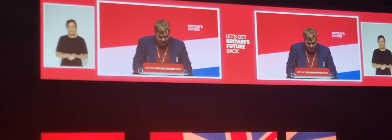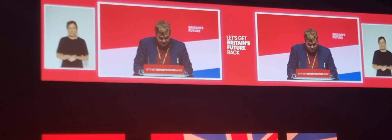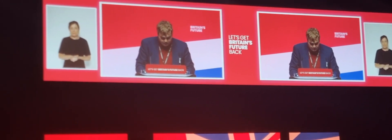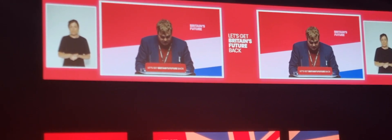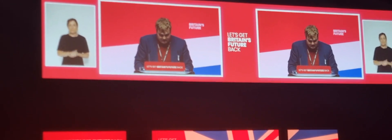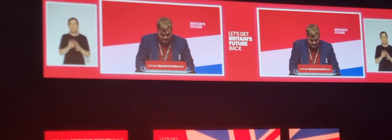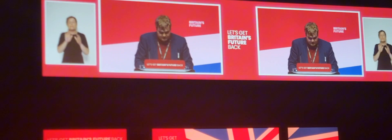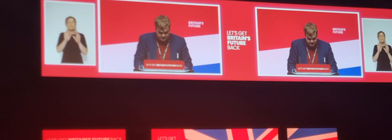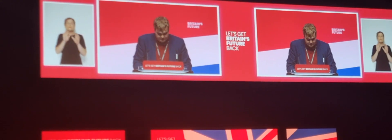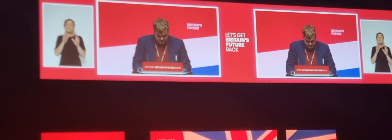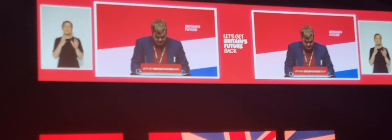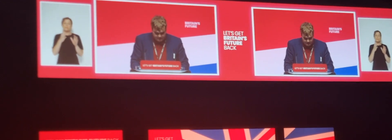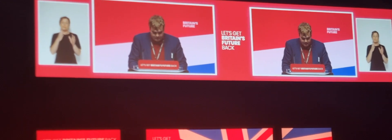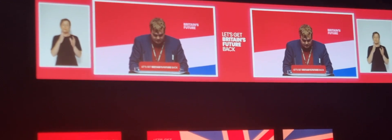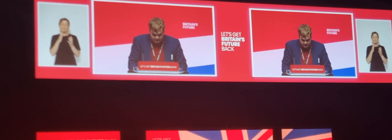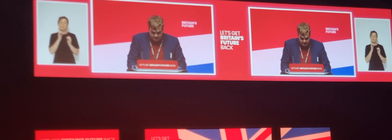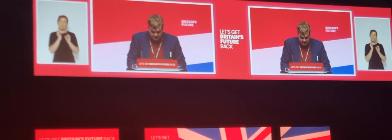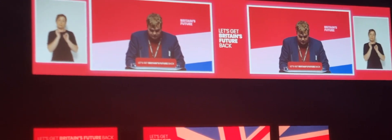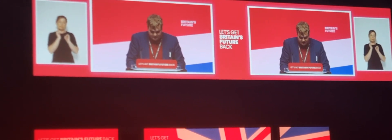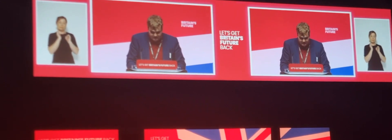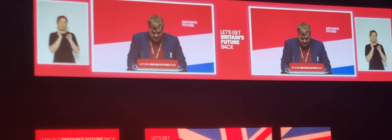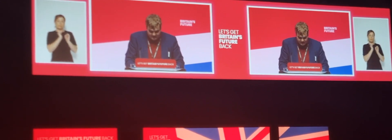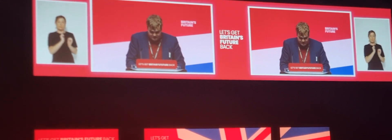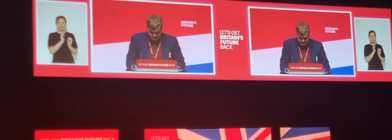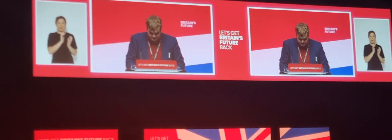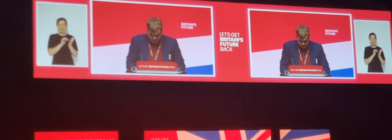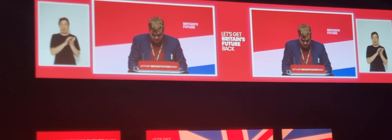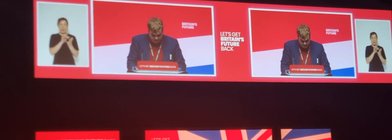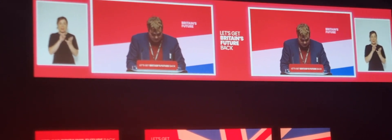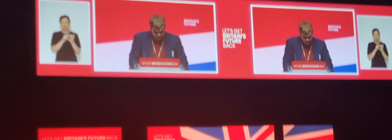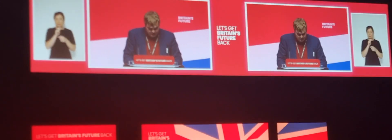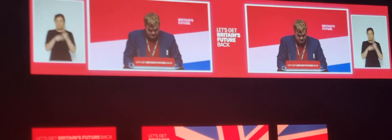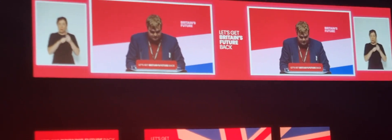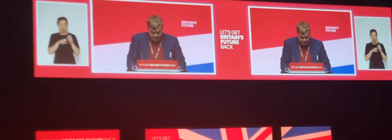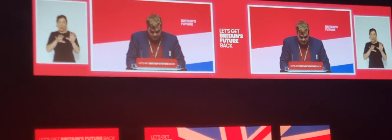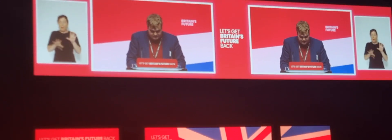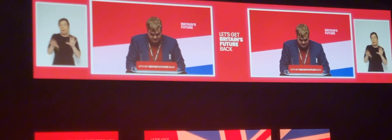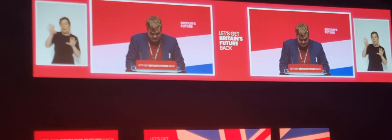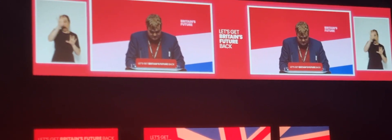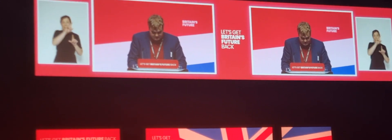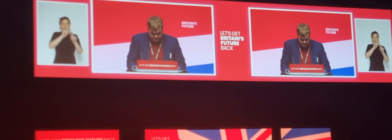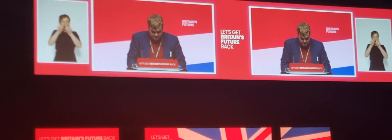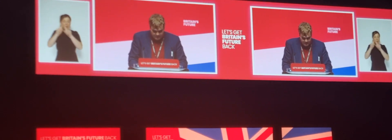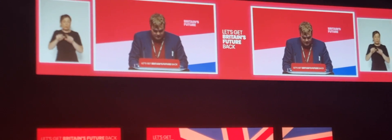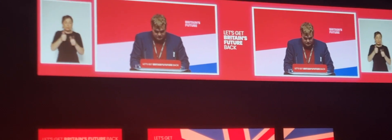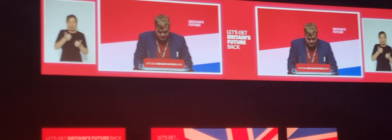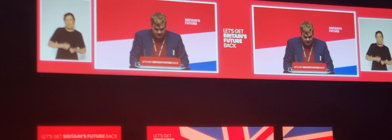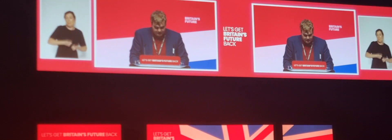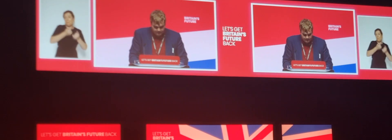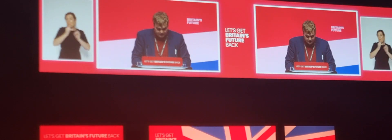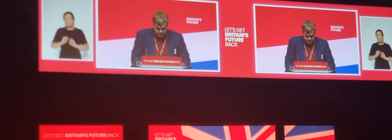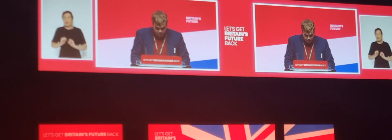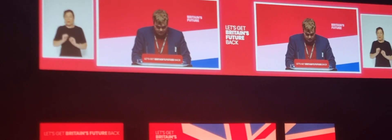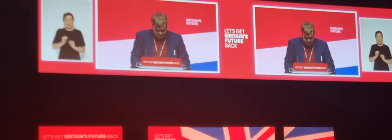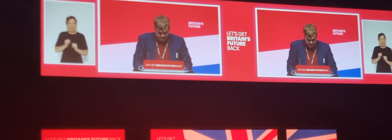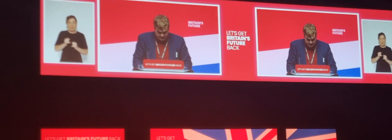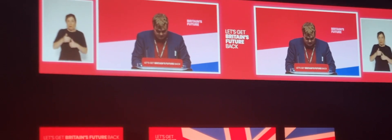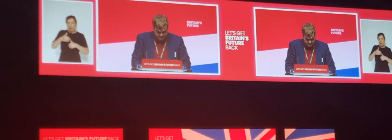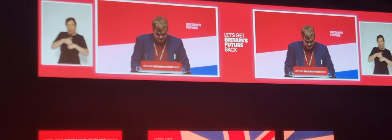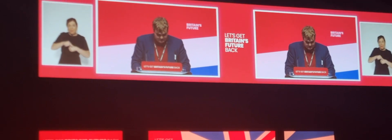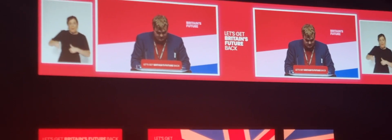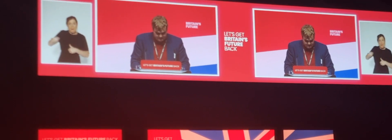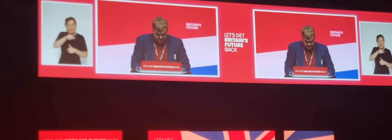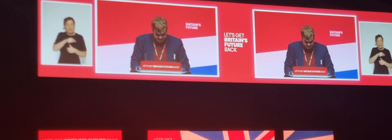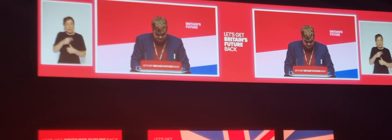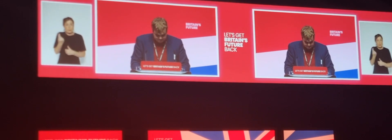We have to bring an end to the postcode lottery that the NHS is built upon. It's a punitive system, starving the most vulnerable in